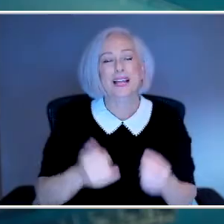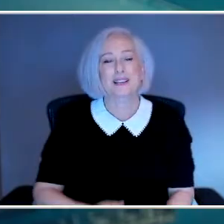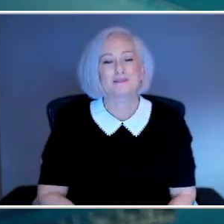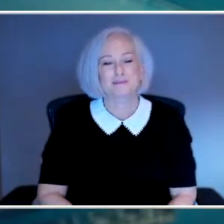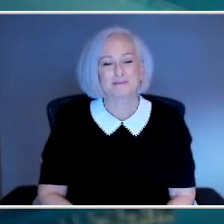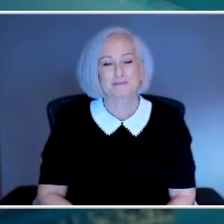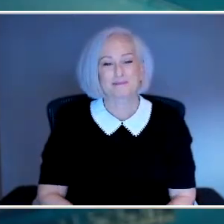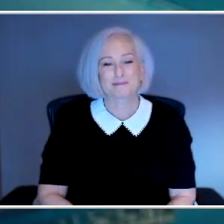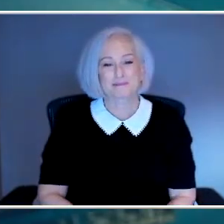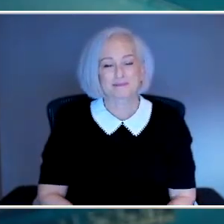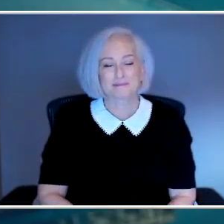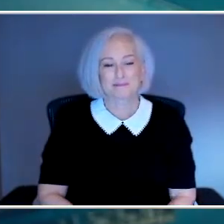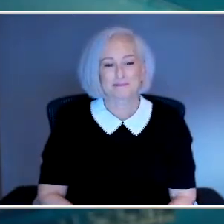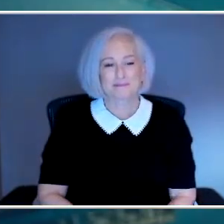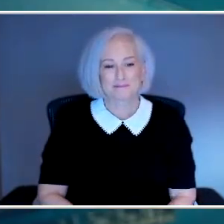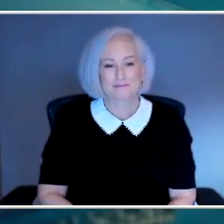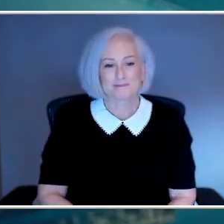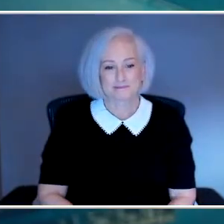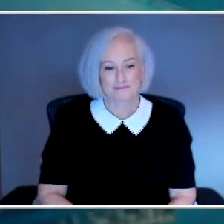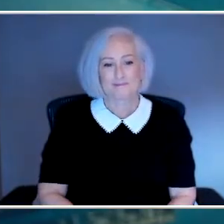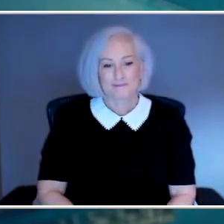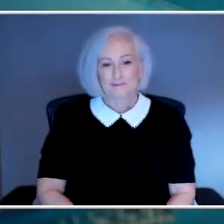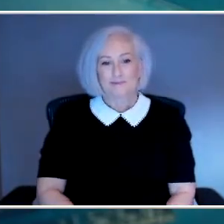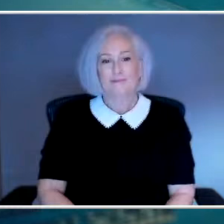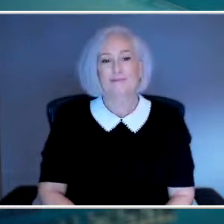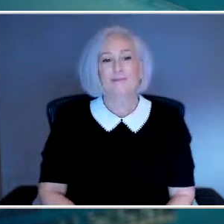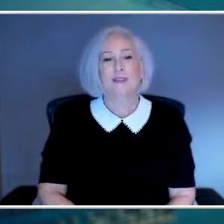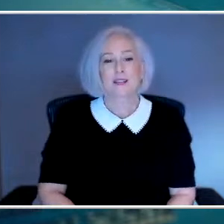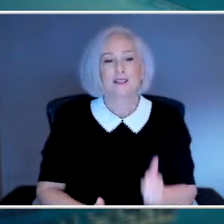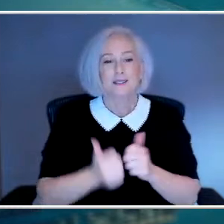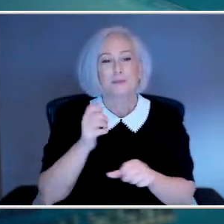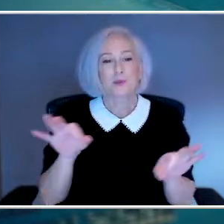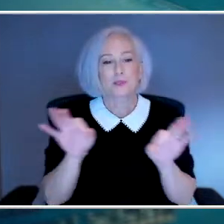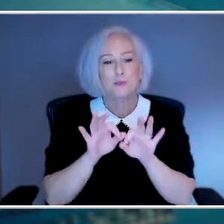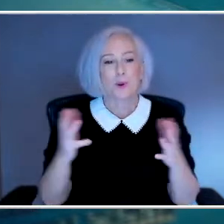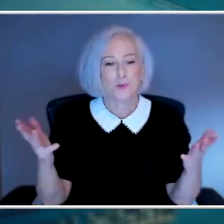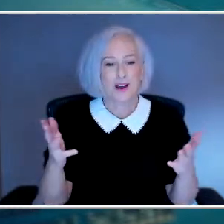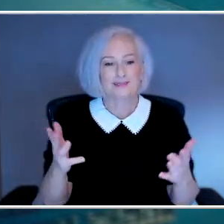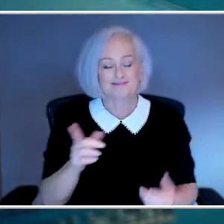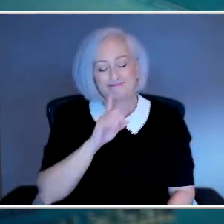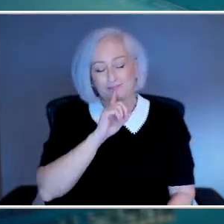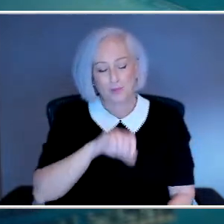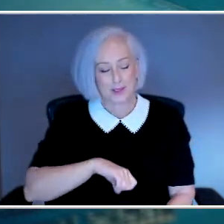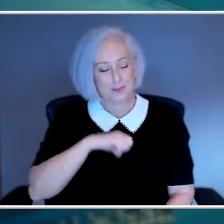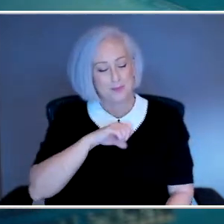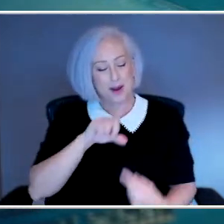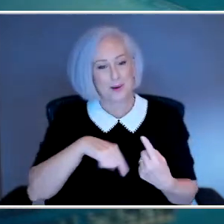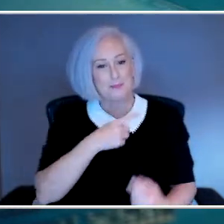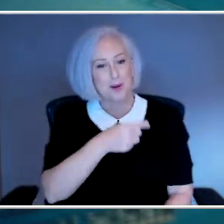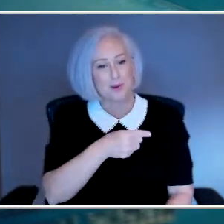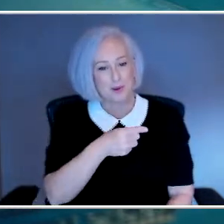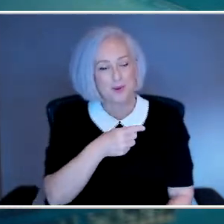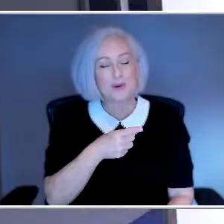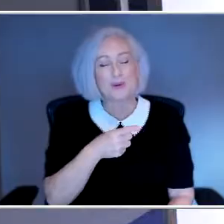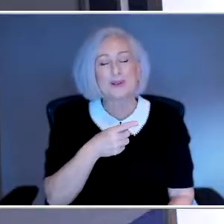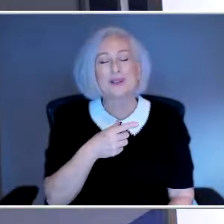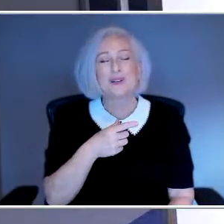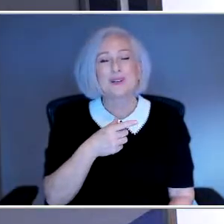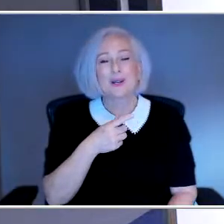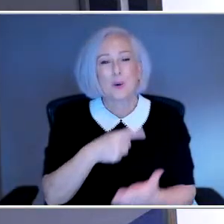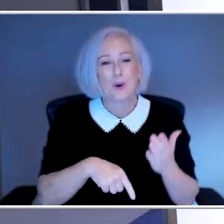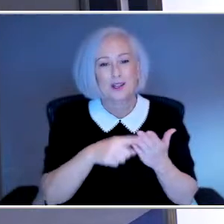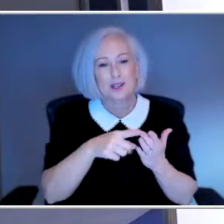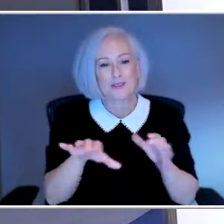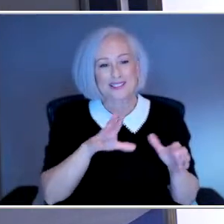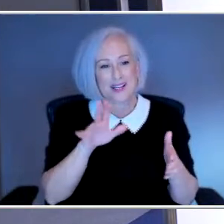biggest thing that I think about is I'm so proud of you about what you have done with this and what you are accomplishing,